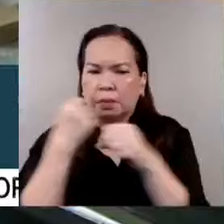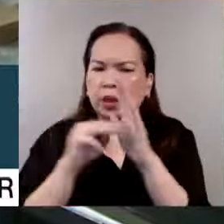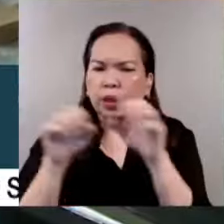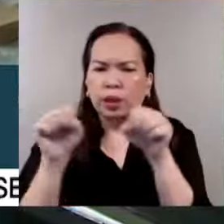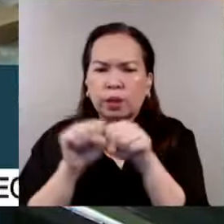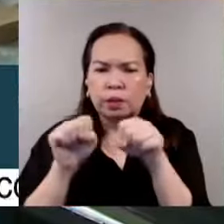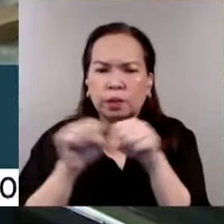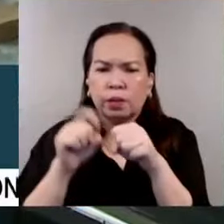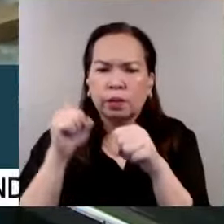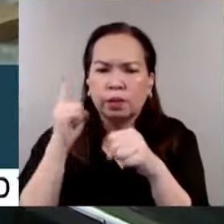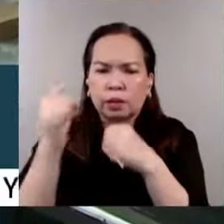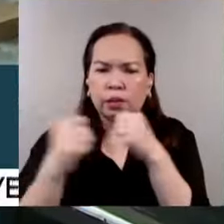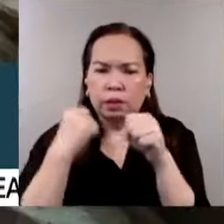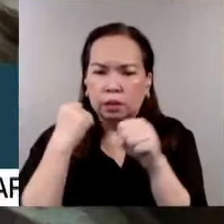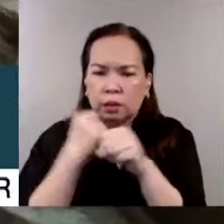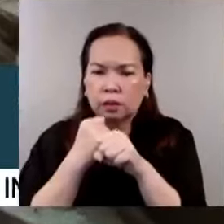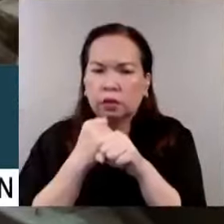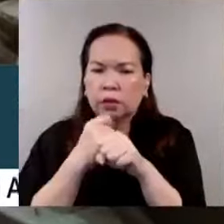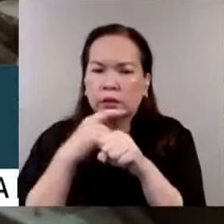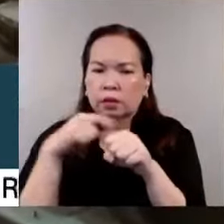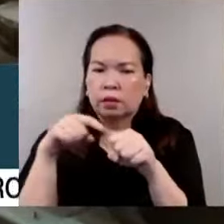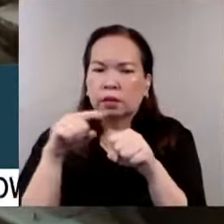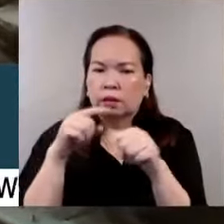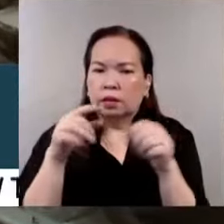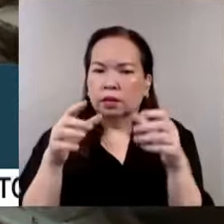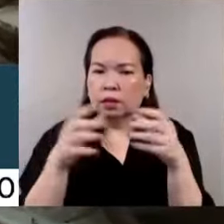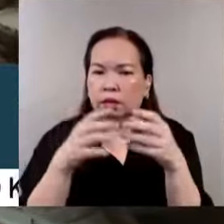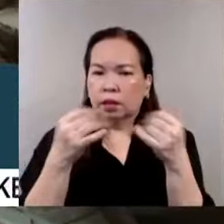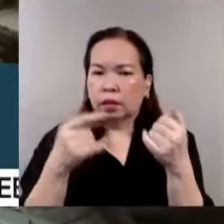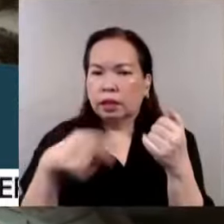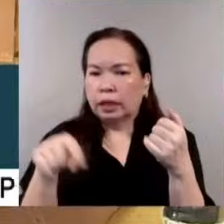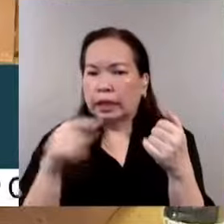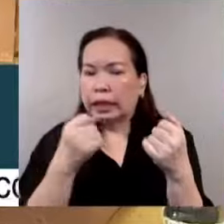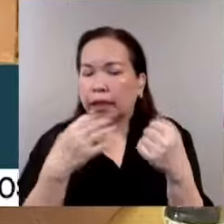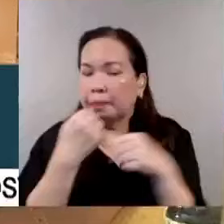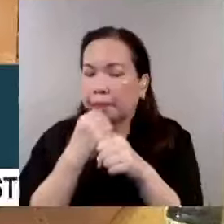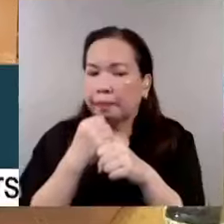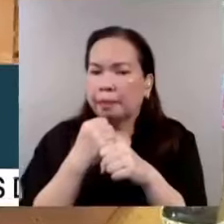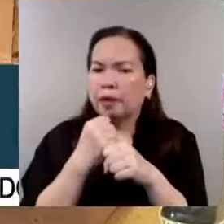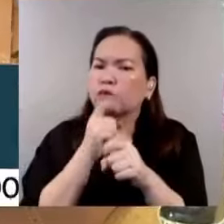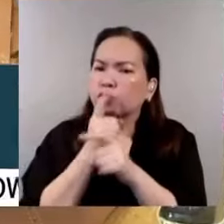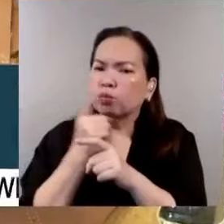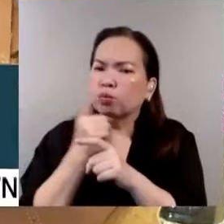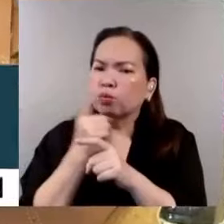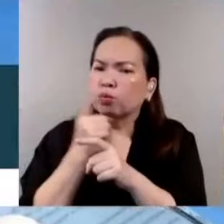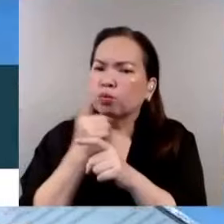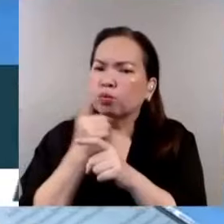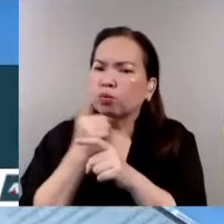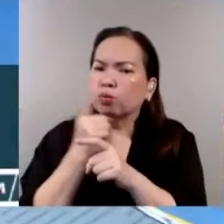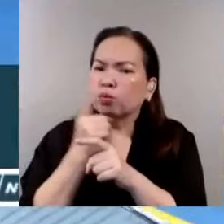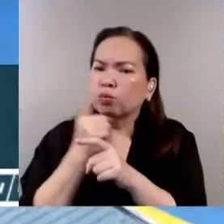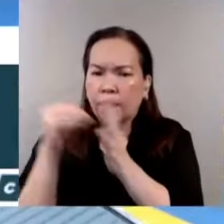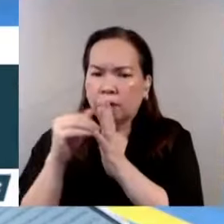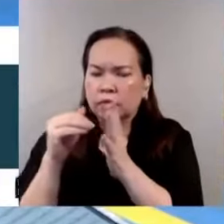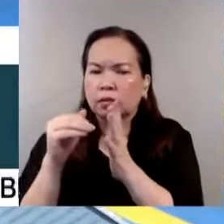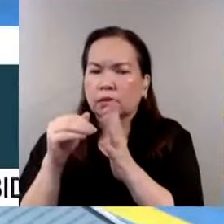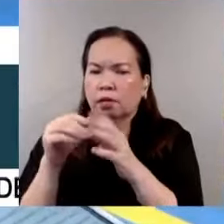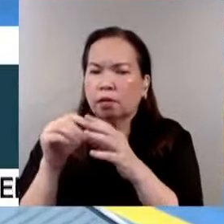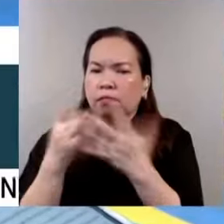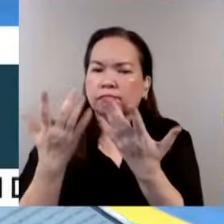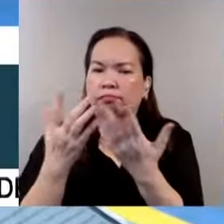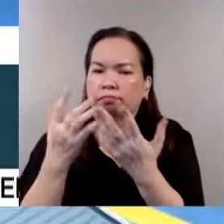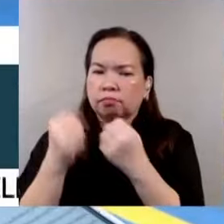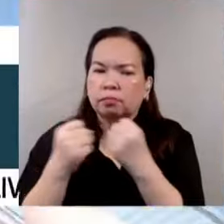current capacity is only around 150,000 pairs annually. Marami naman pong export quality. Ang problema lang, yung